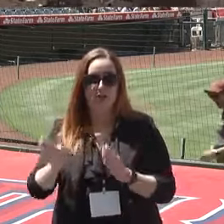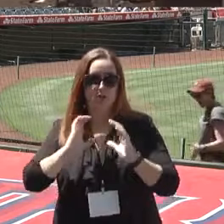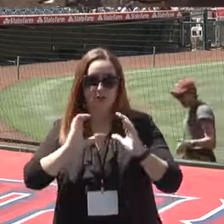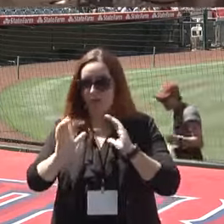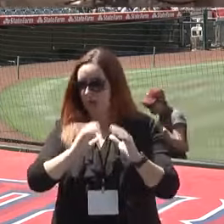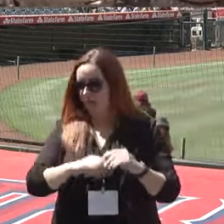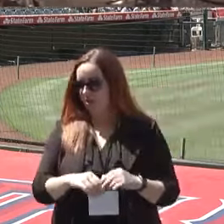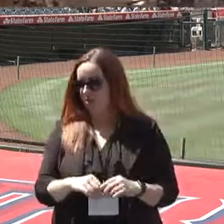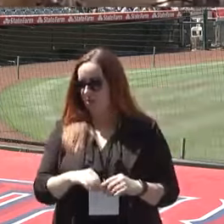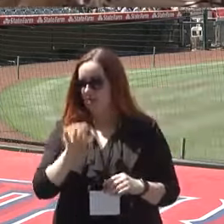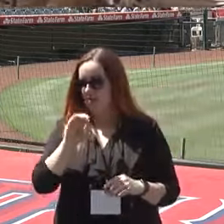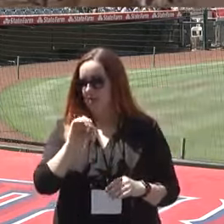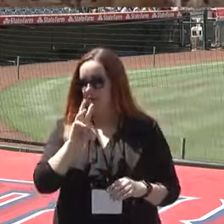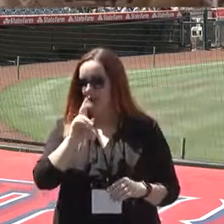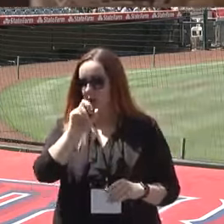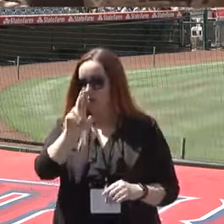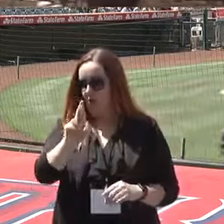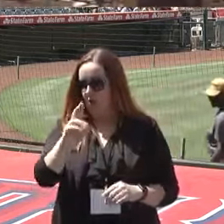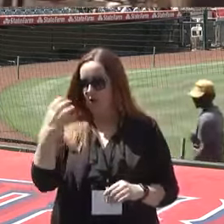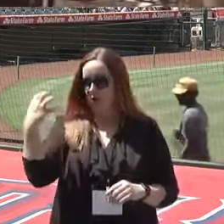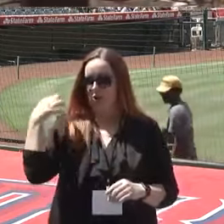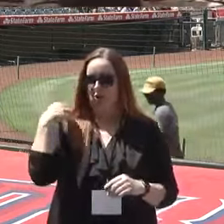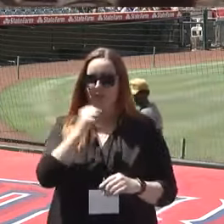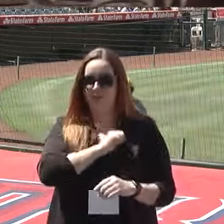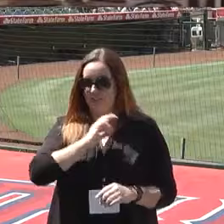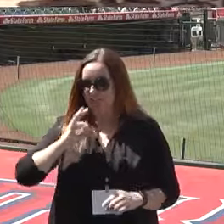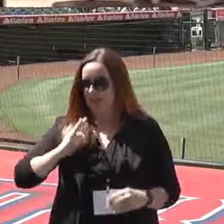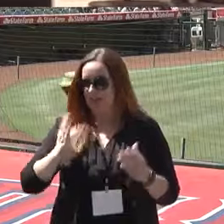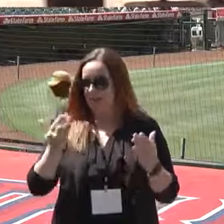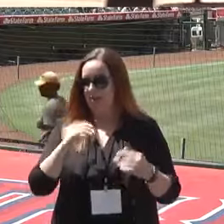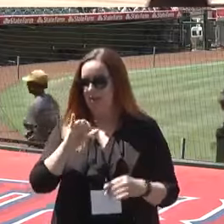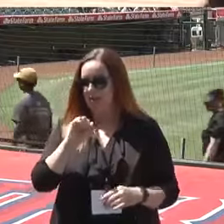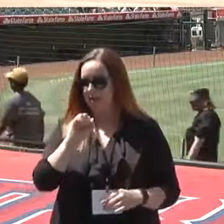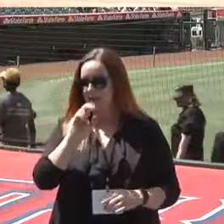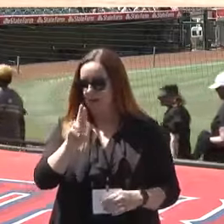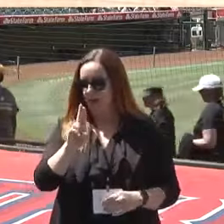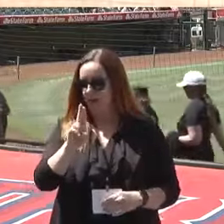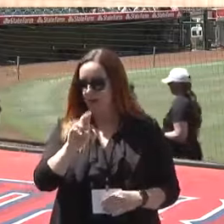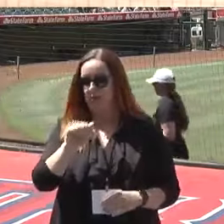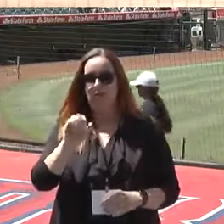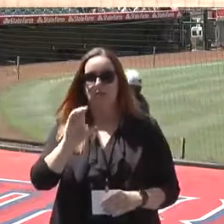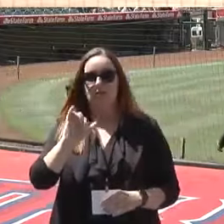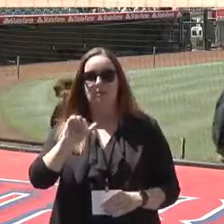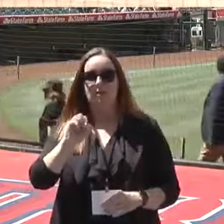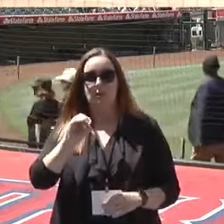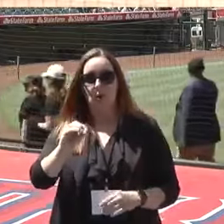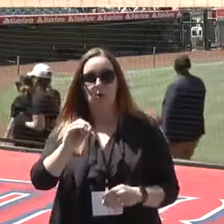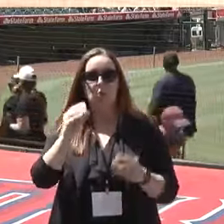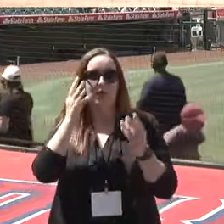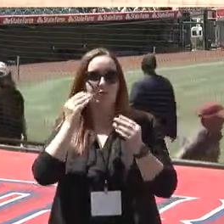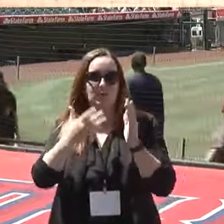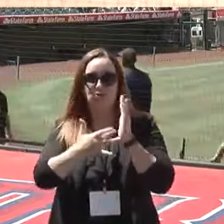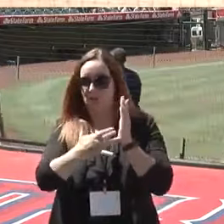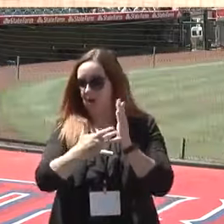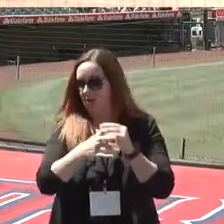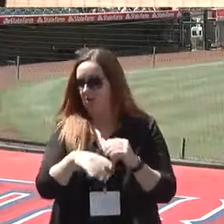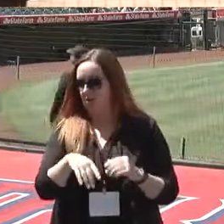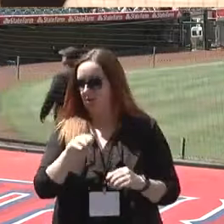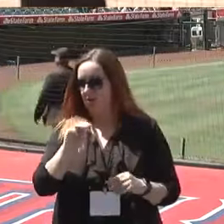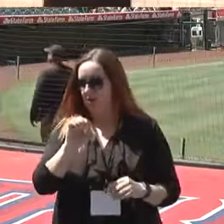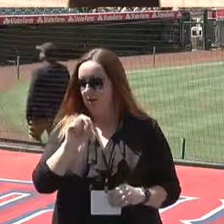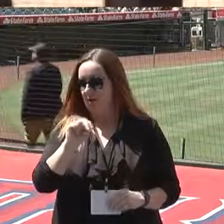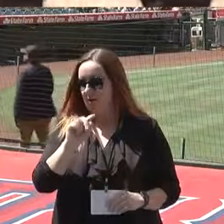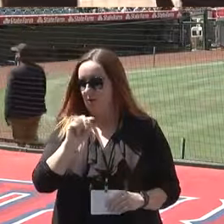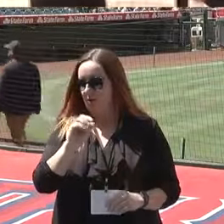Communications. Chris Fowler, Chief of Staff. Min Yao, Vice President, Information Technology. Daniel